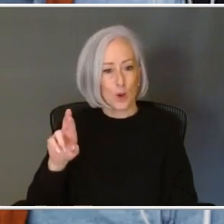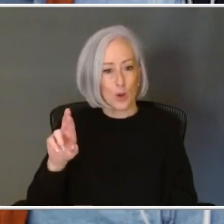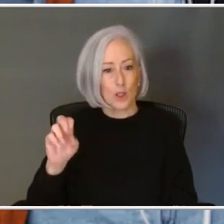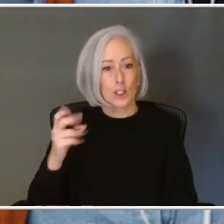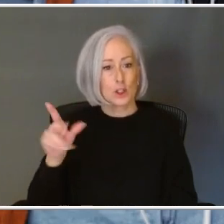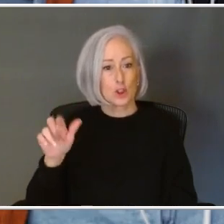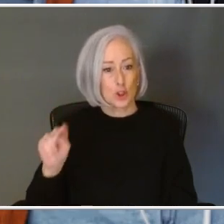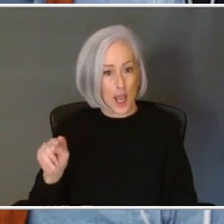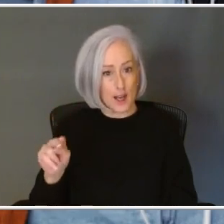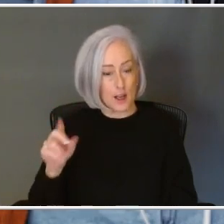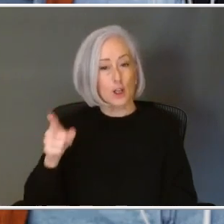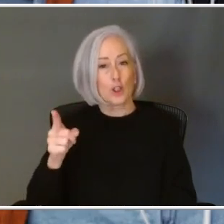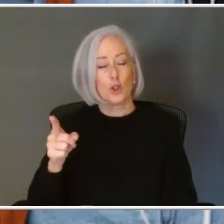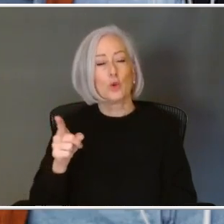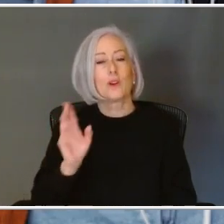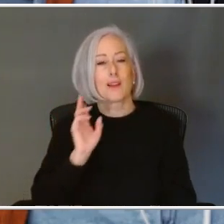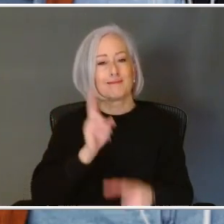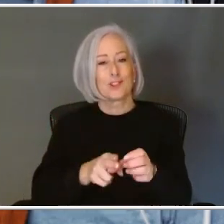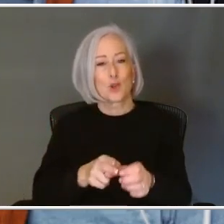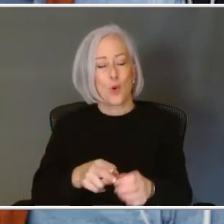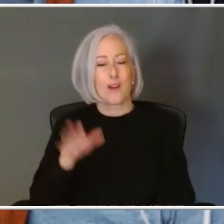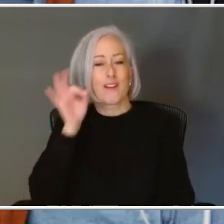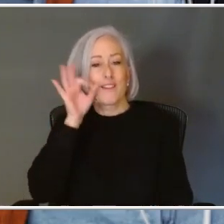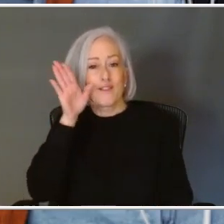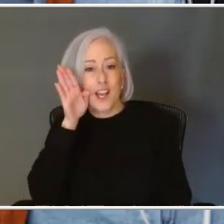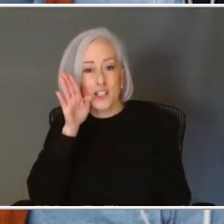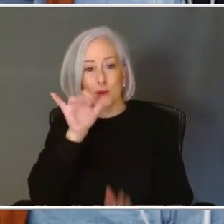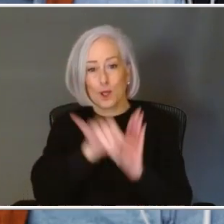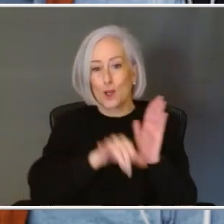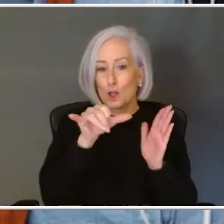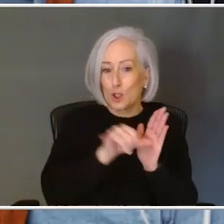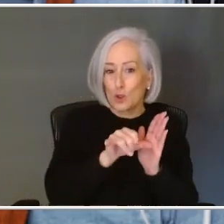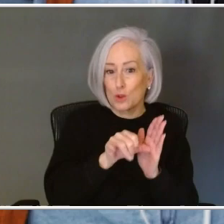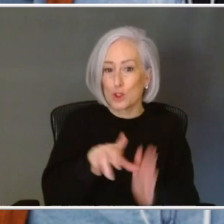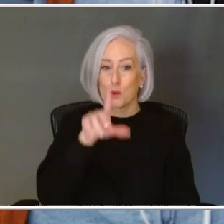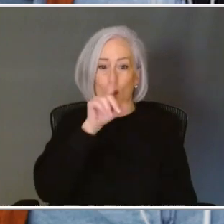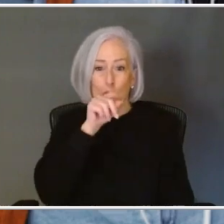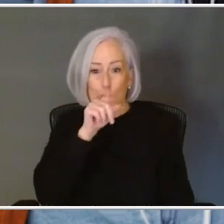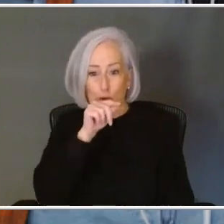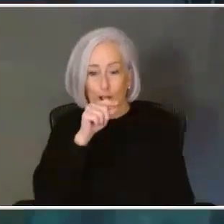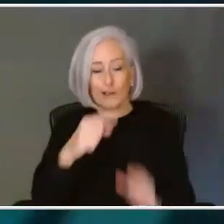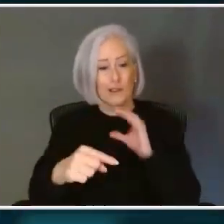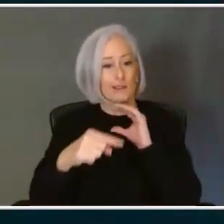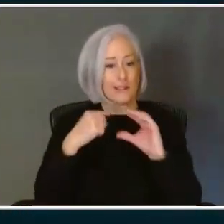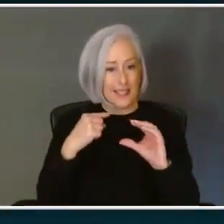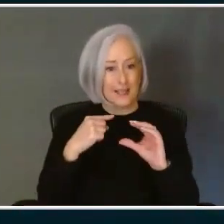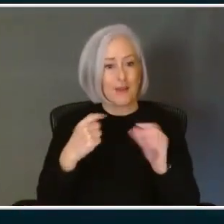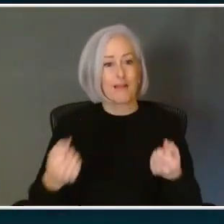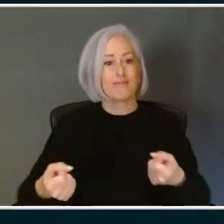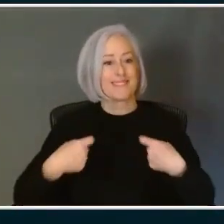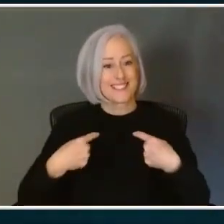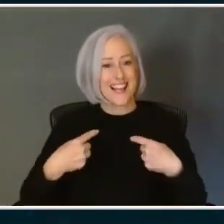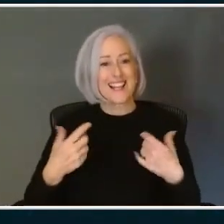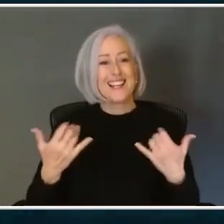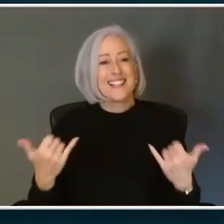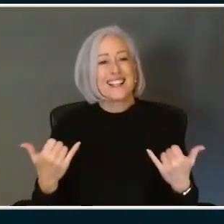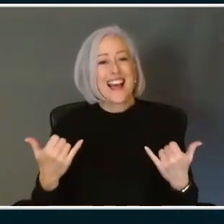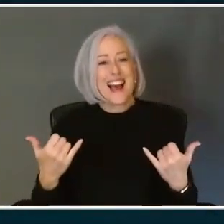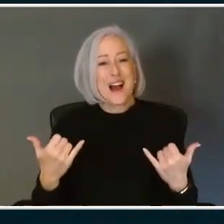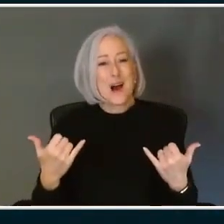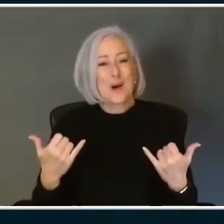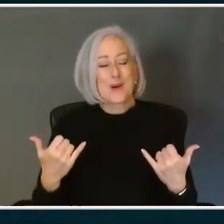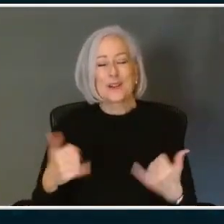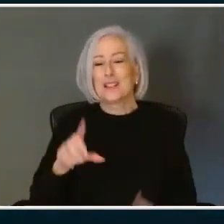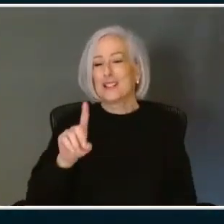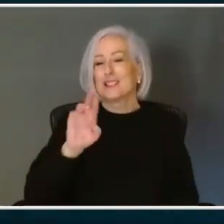or you can email us. They're all right there on your screen. We'll get to those questions in just a moment. But first, let's check in with Dr. Dana Hawkinson, Medical Director of Infection Prevention and Control, joining